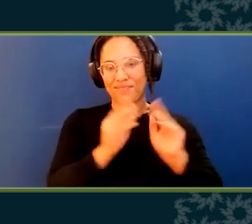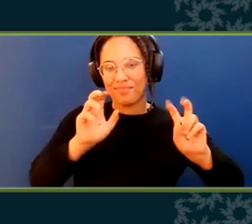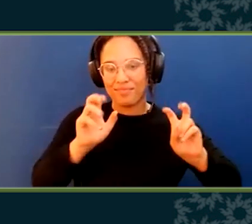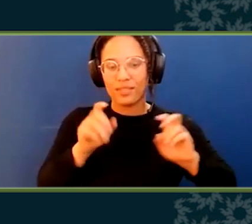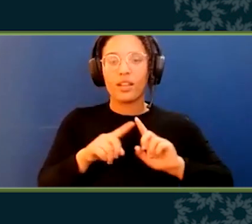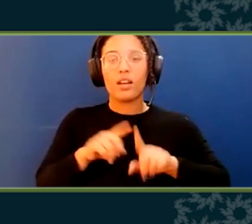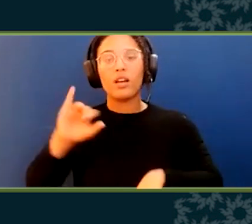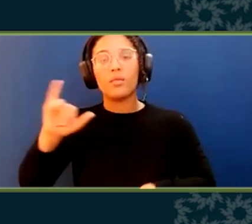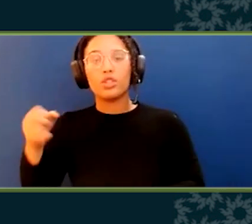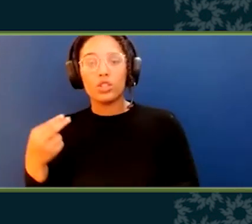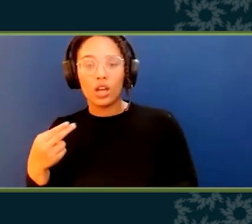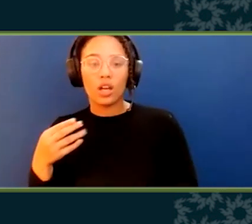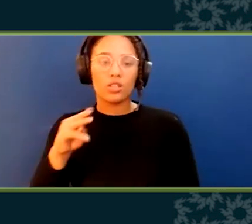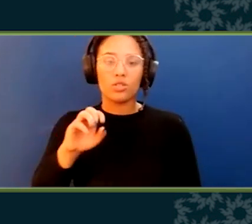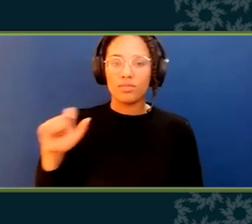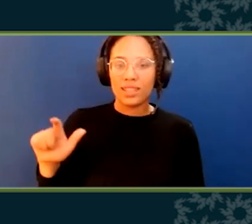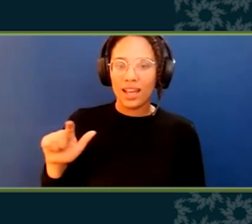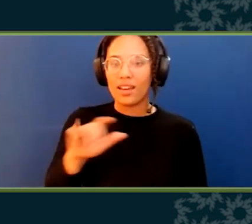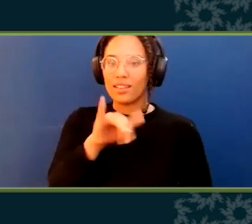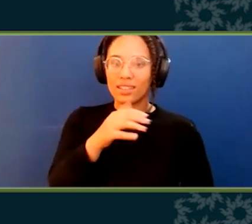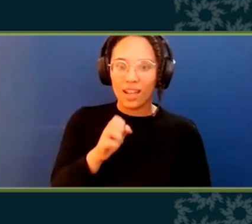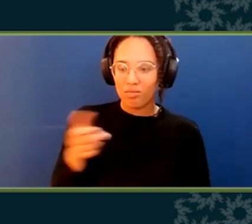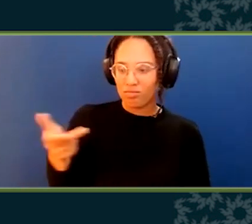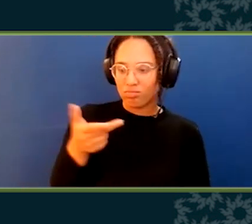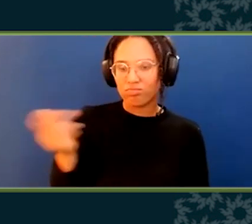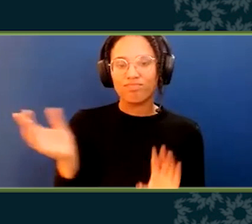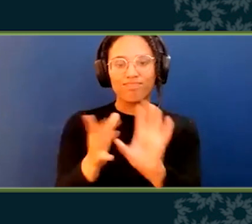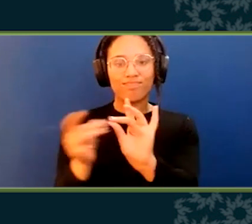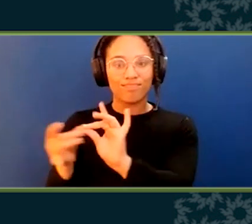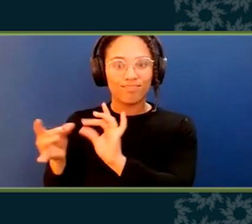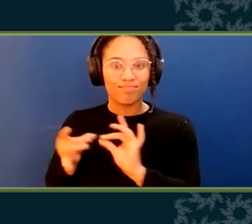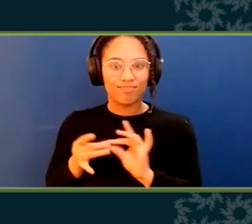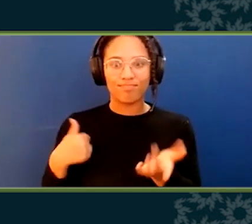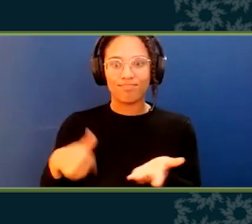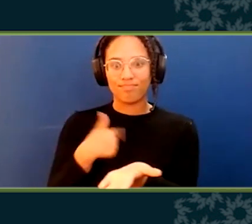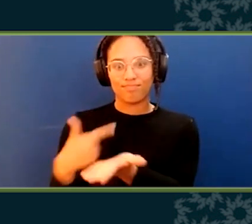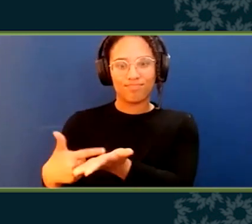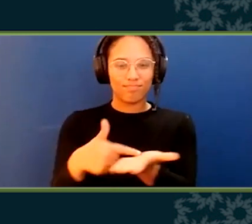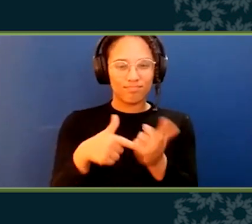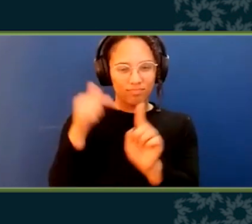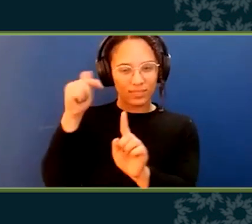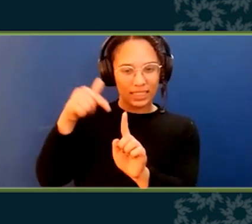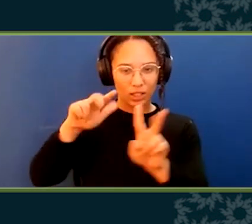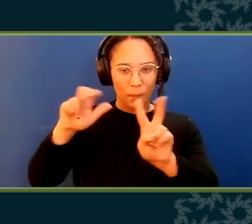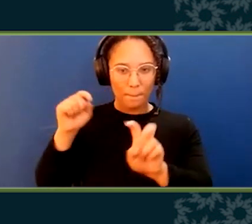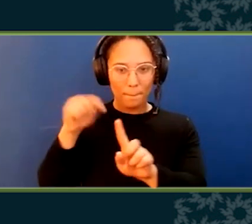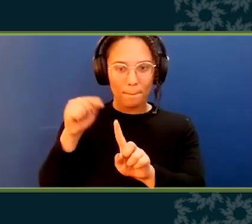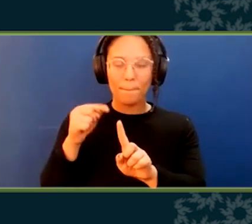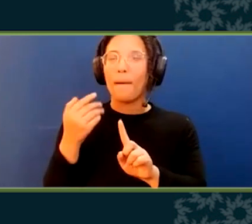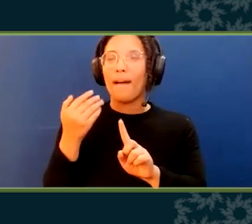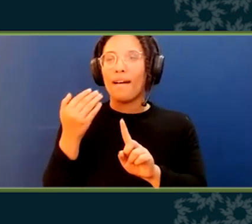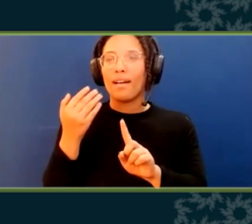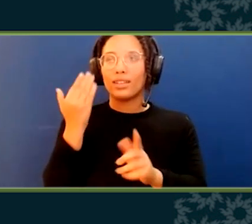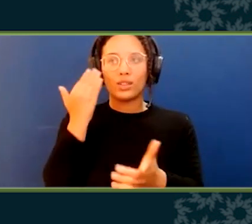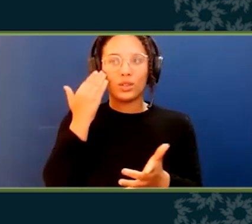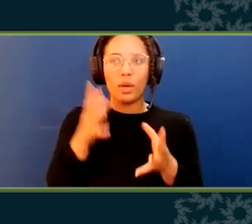have been sharing, especially as we circle around this topic. And I think a lot of people are interested. How